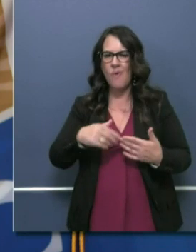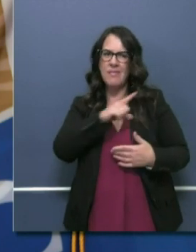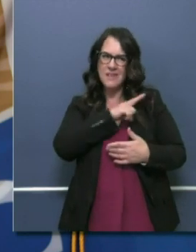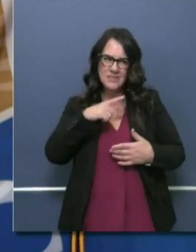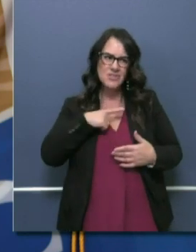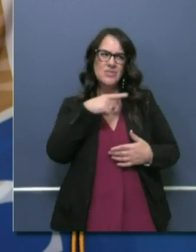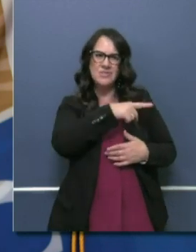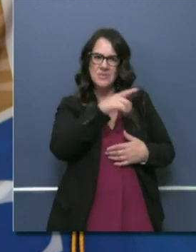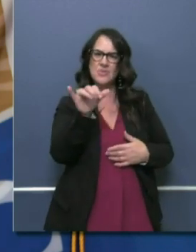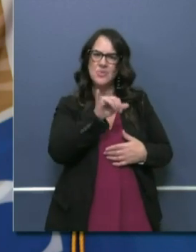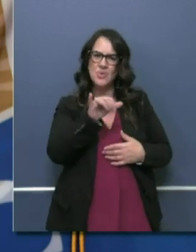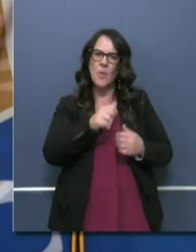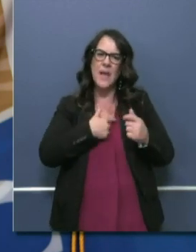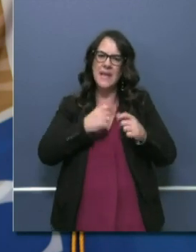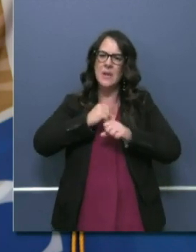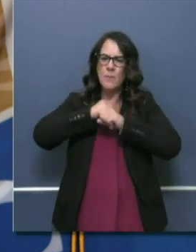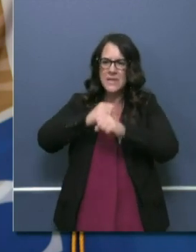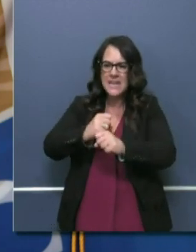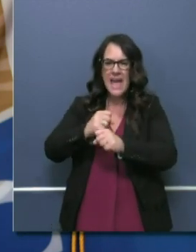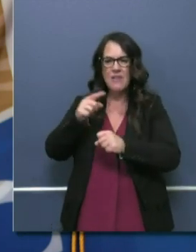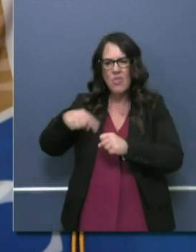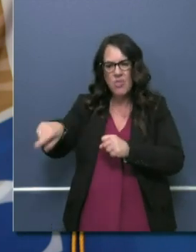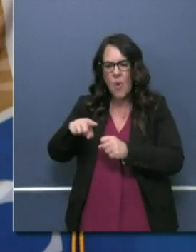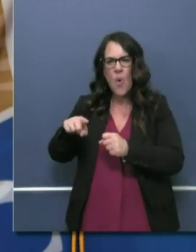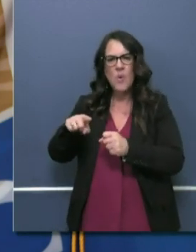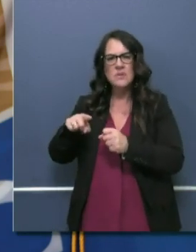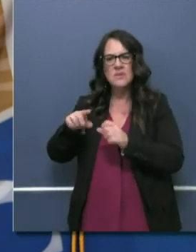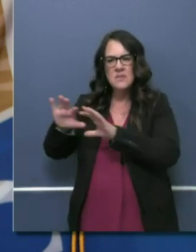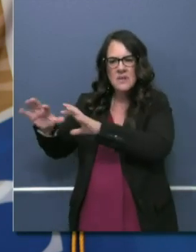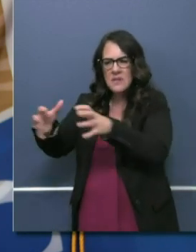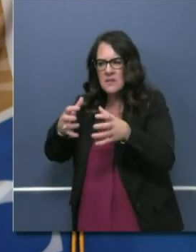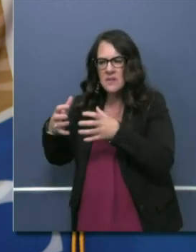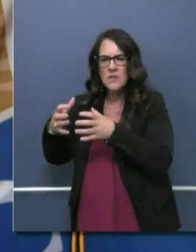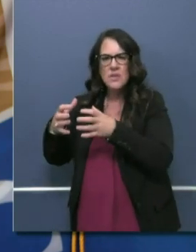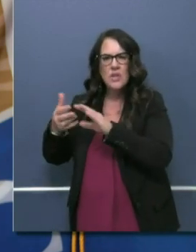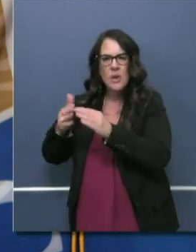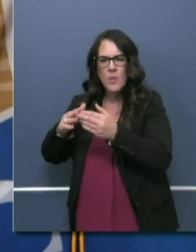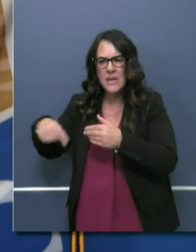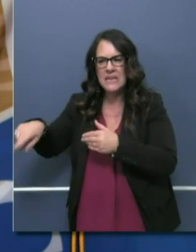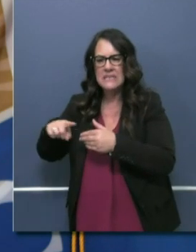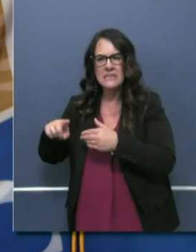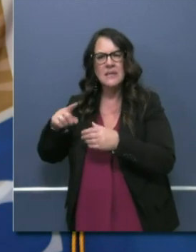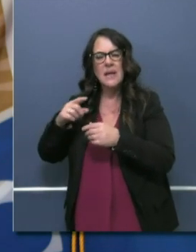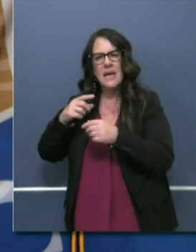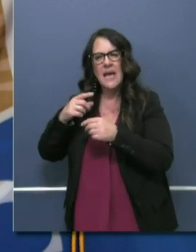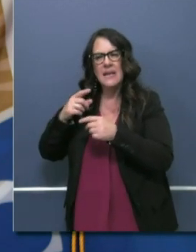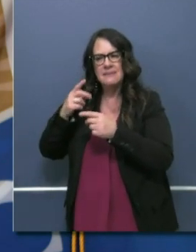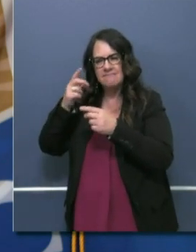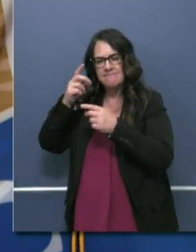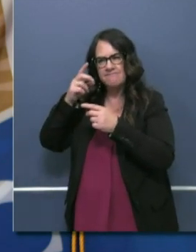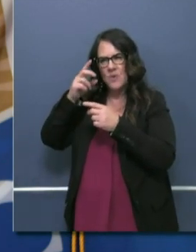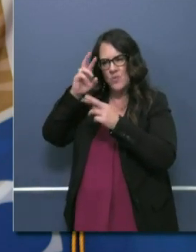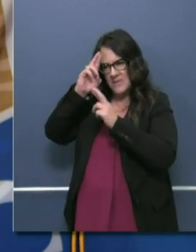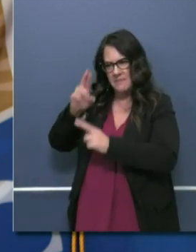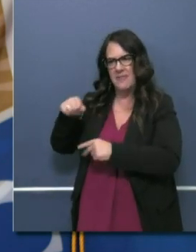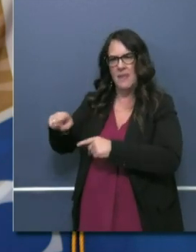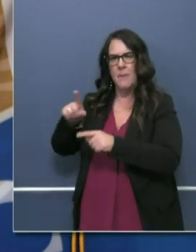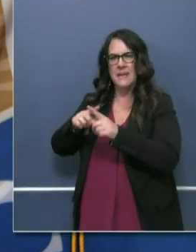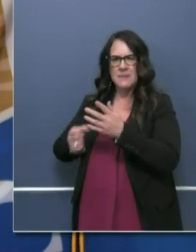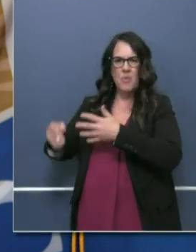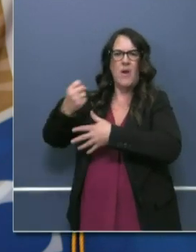legislature, is to protect the most vulnerable communities as a priority. But again, we have an